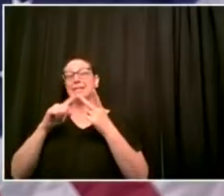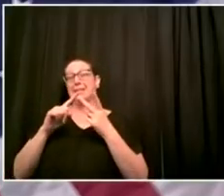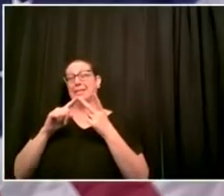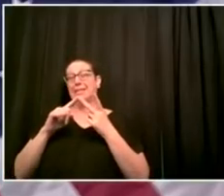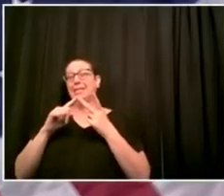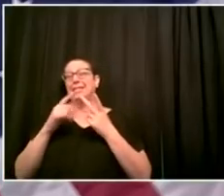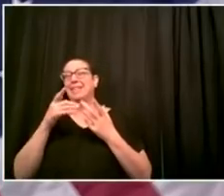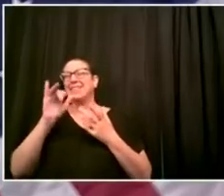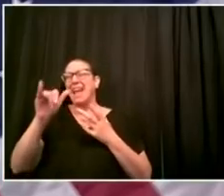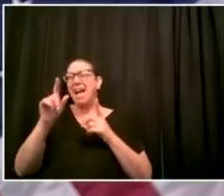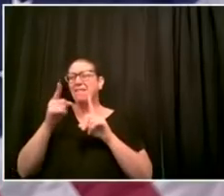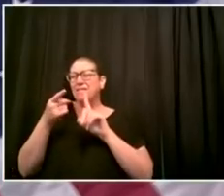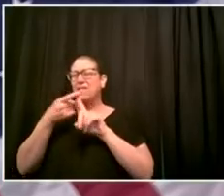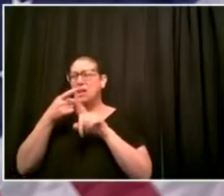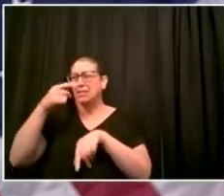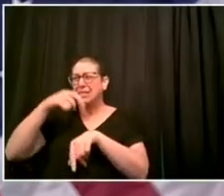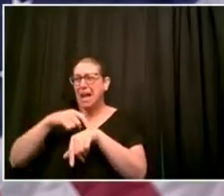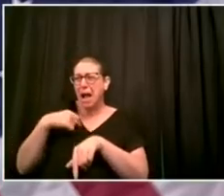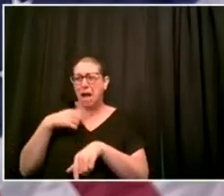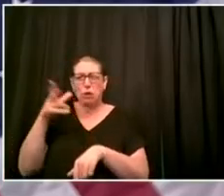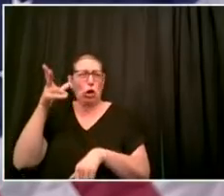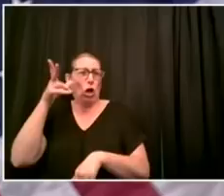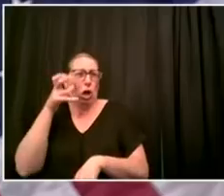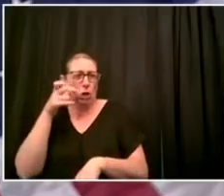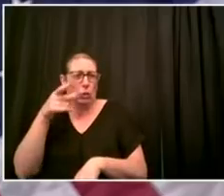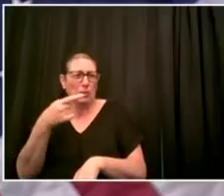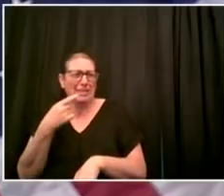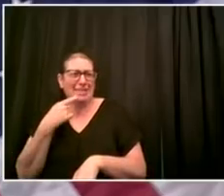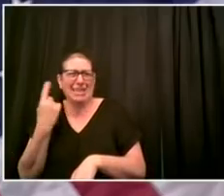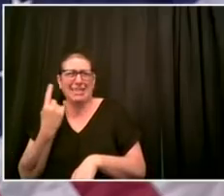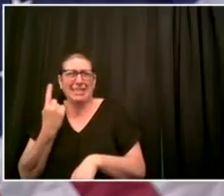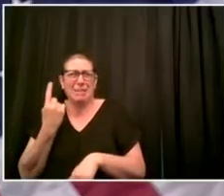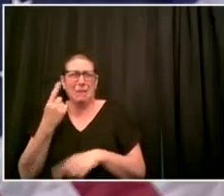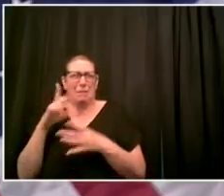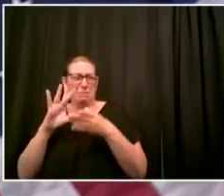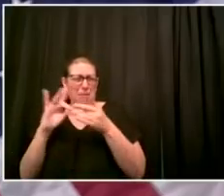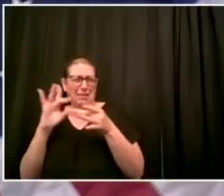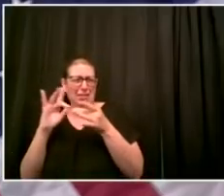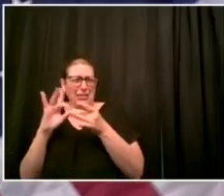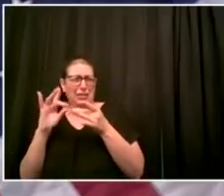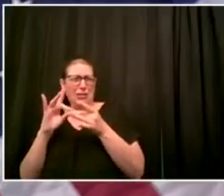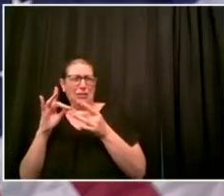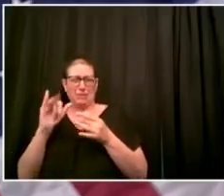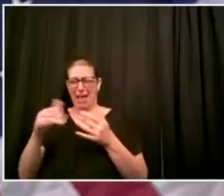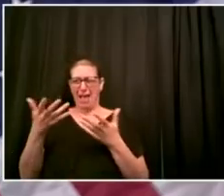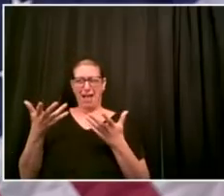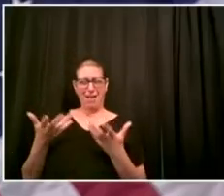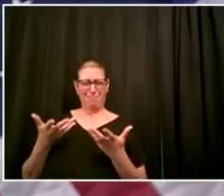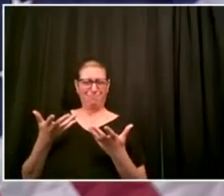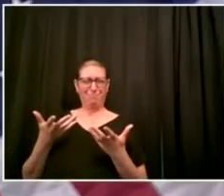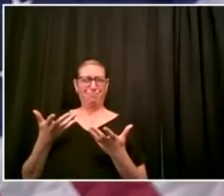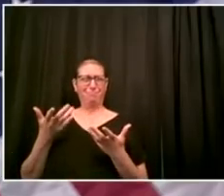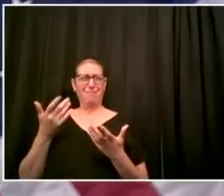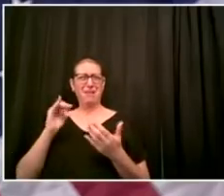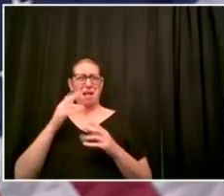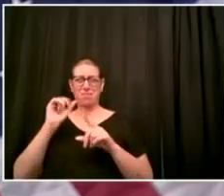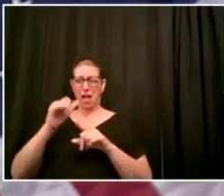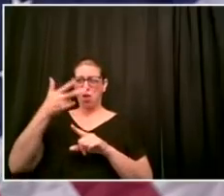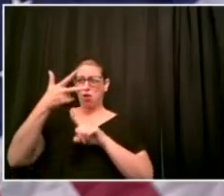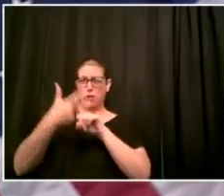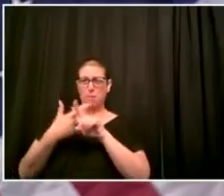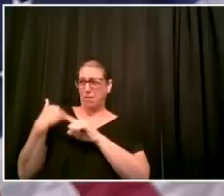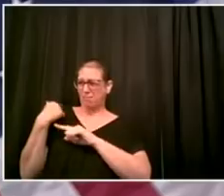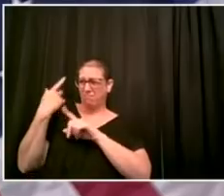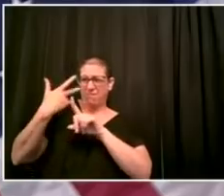it, with all due respect, Shant, I find it interesting that this is coming up 3 months into the crisis. So no, I did precisely